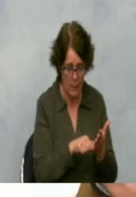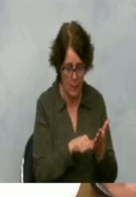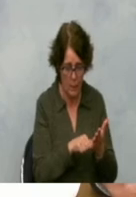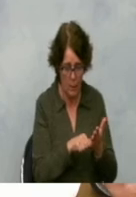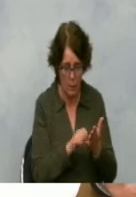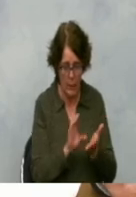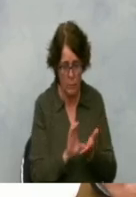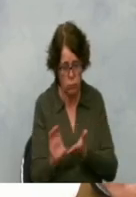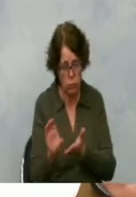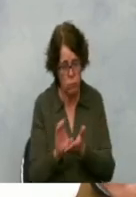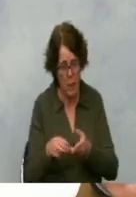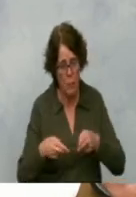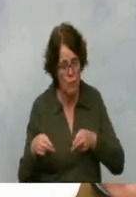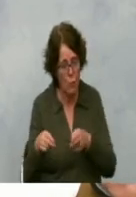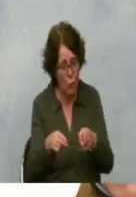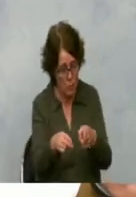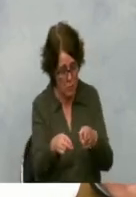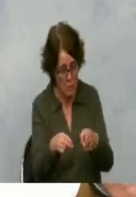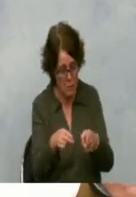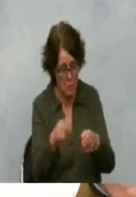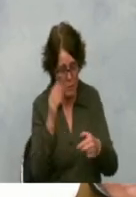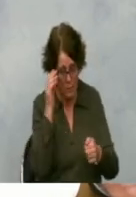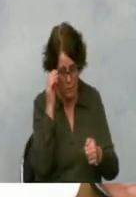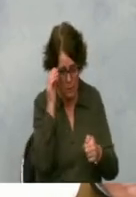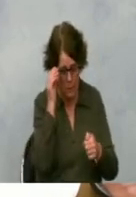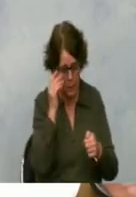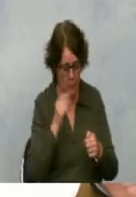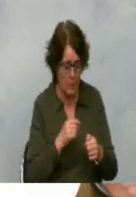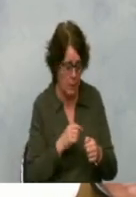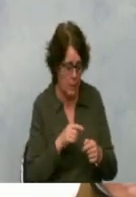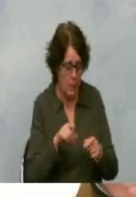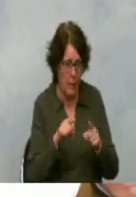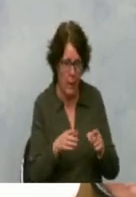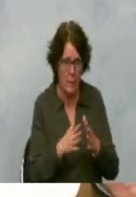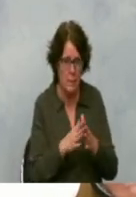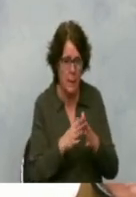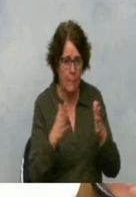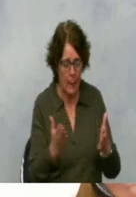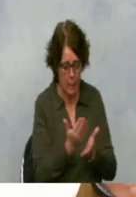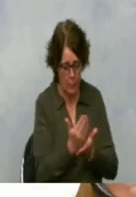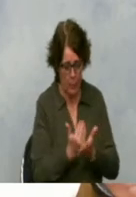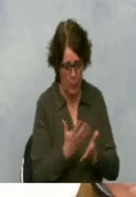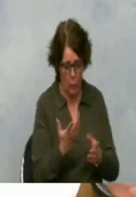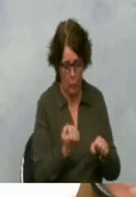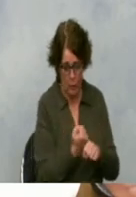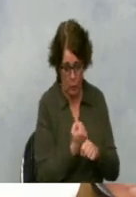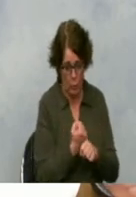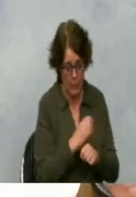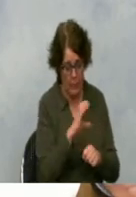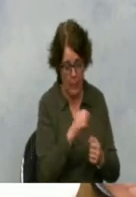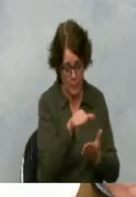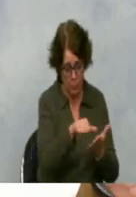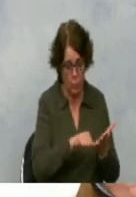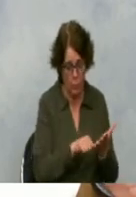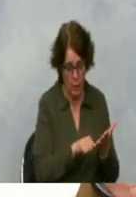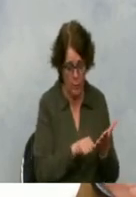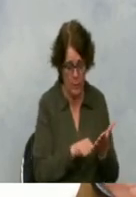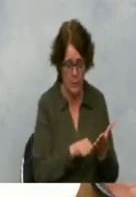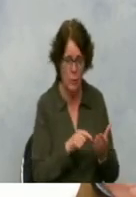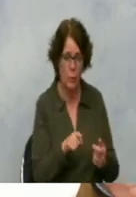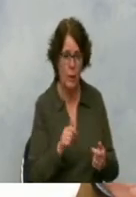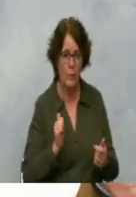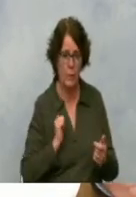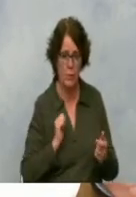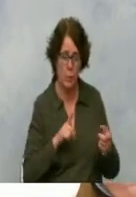roads. That's, as it says there, it's formed a big part of what we do in our capital programme. If we assume that that's